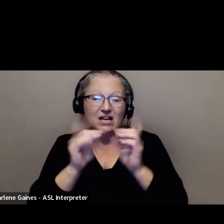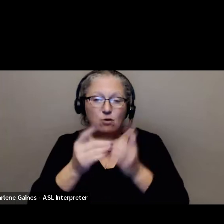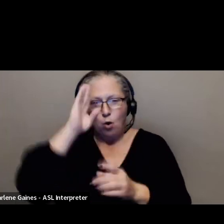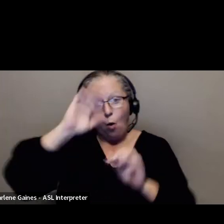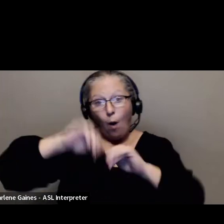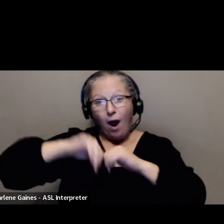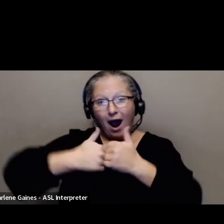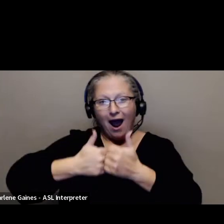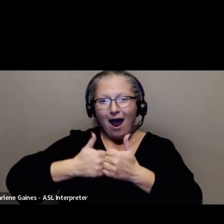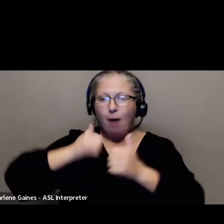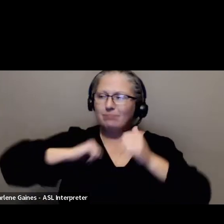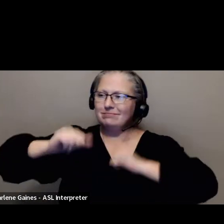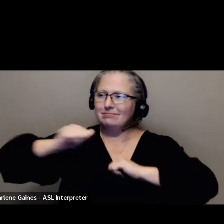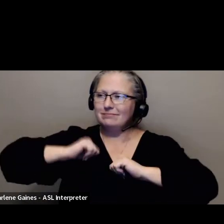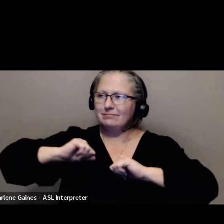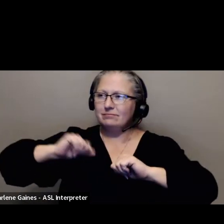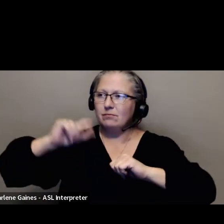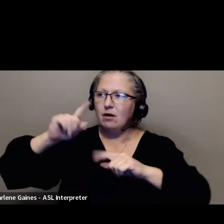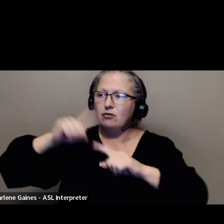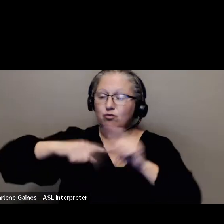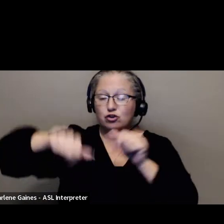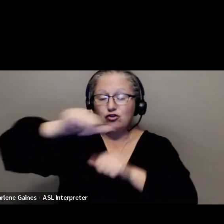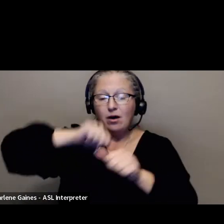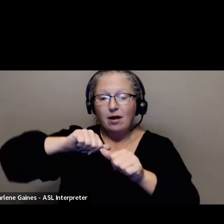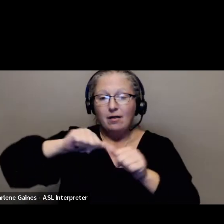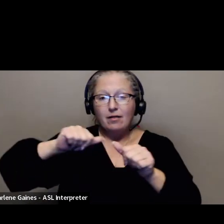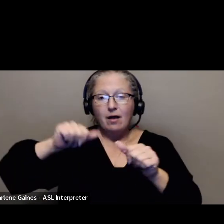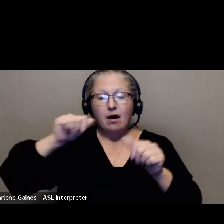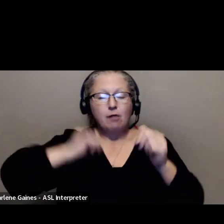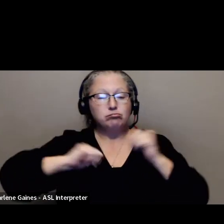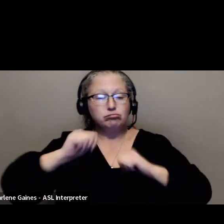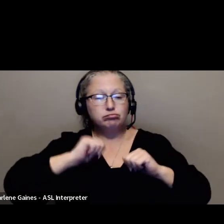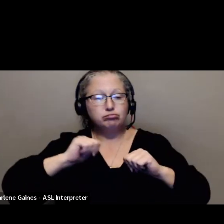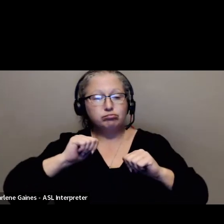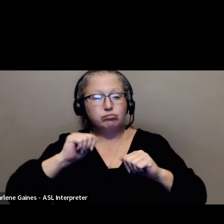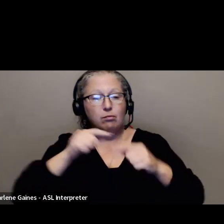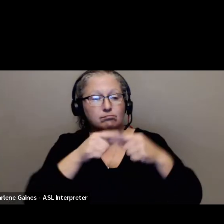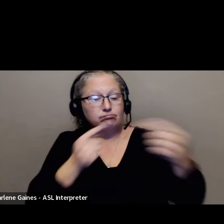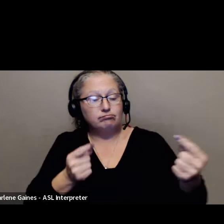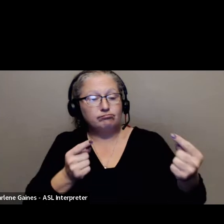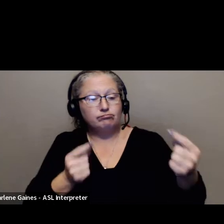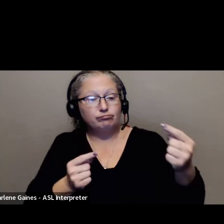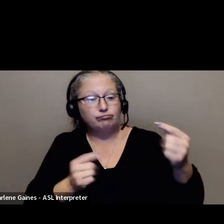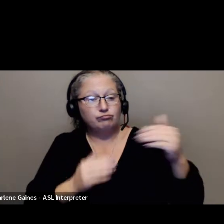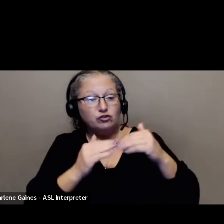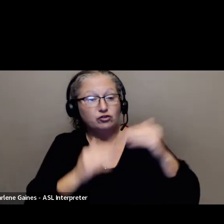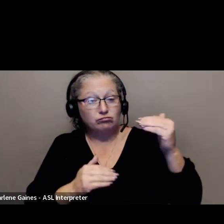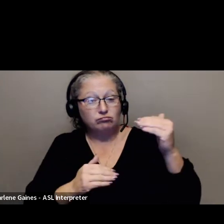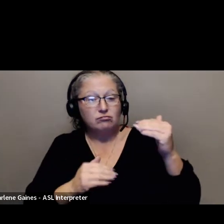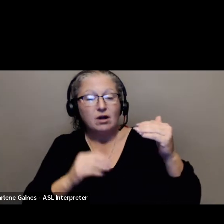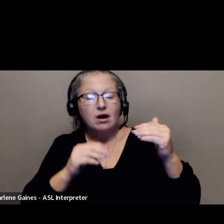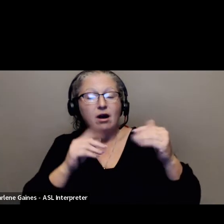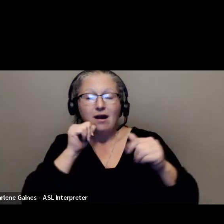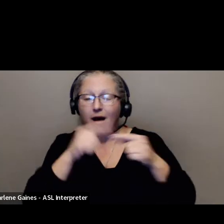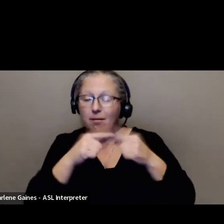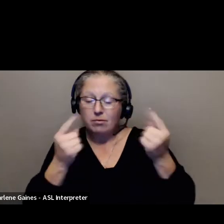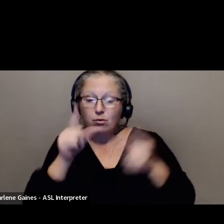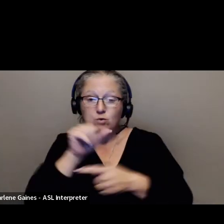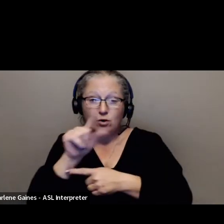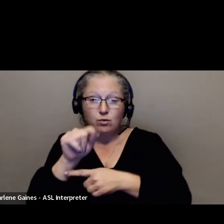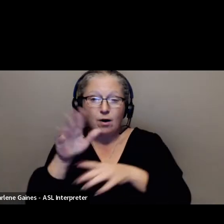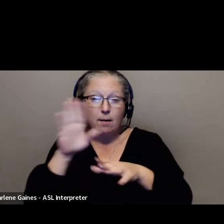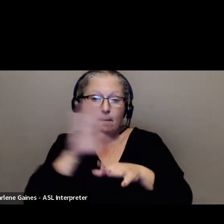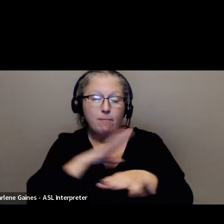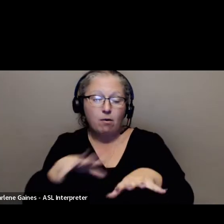to give a performance to other people and to each other, performing opposition to injustice without actually being opposed to it. In 2020, the board adopted